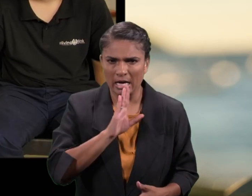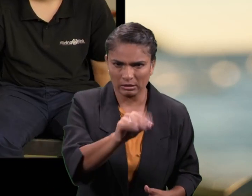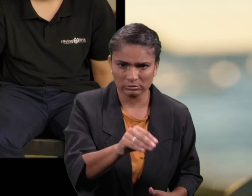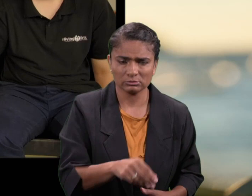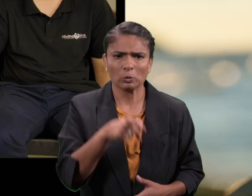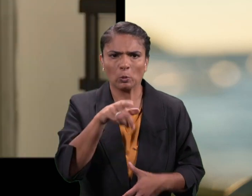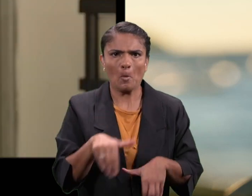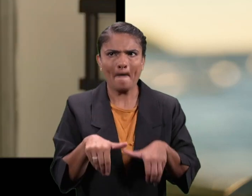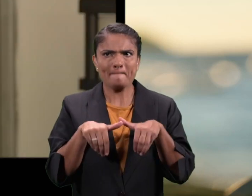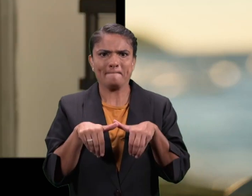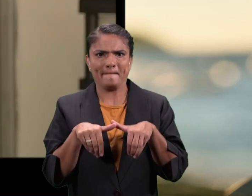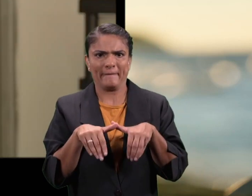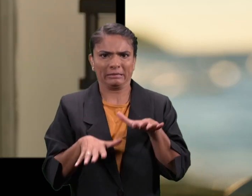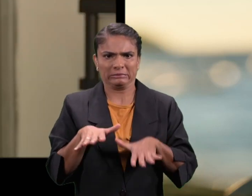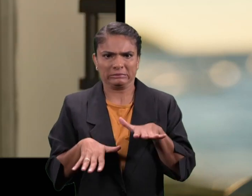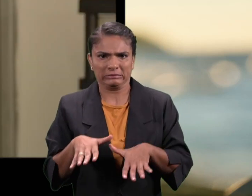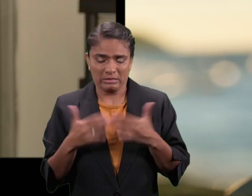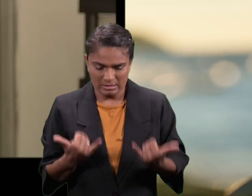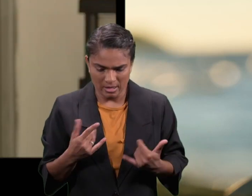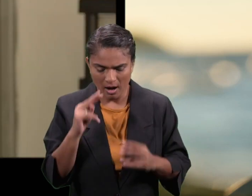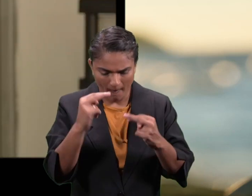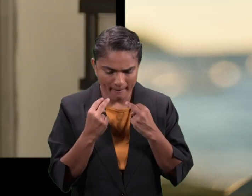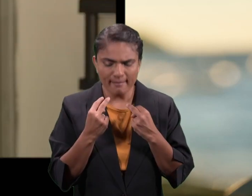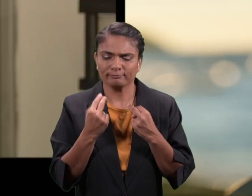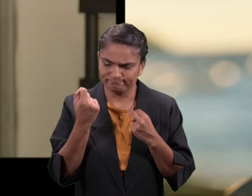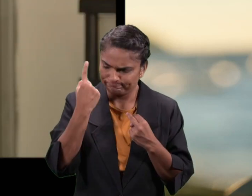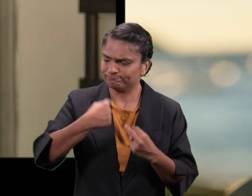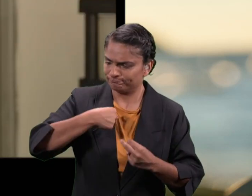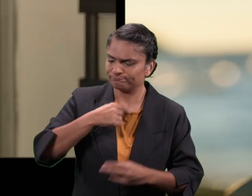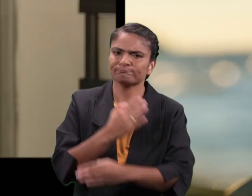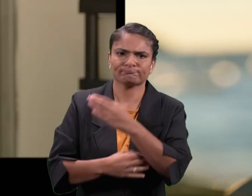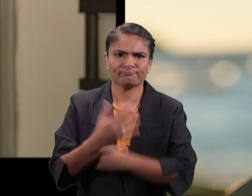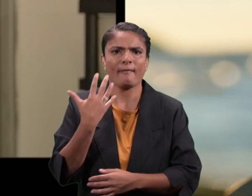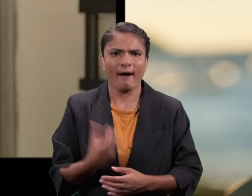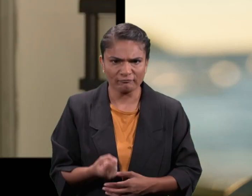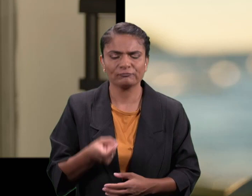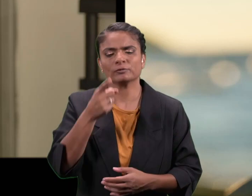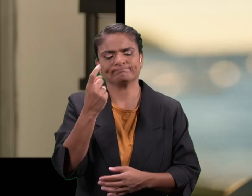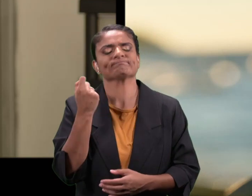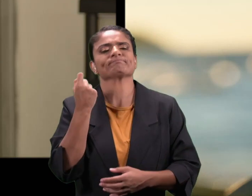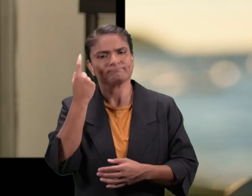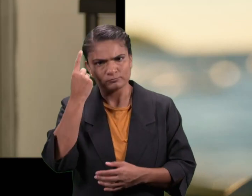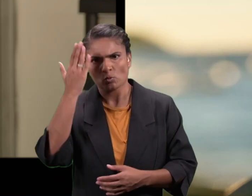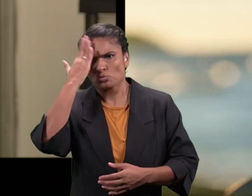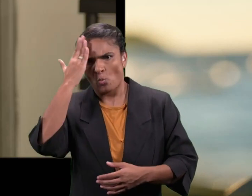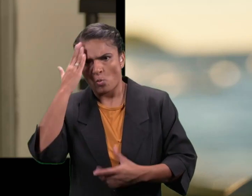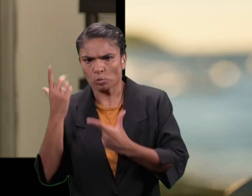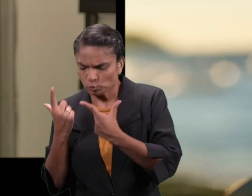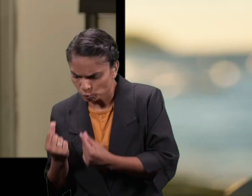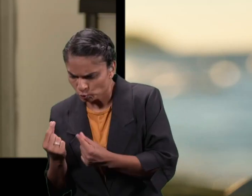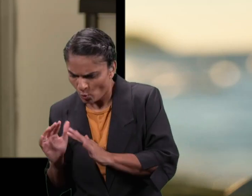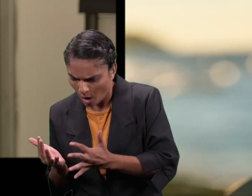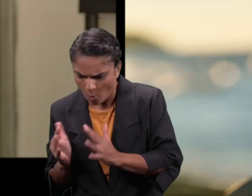thing. What has been holding you back? Now that you do understand your disability, you've got an understanding about your